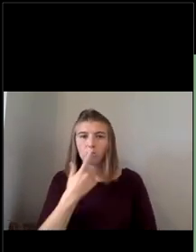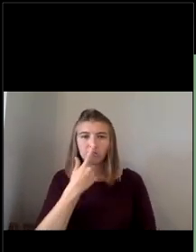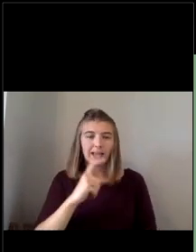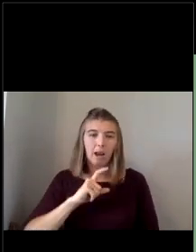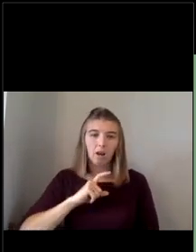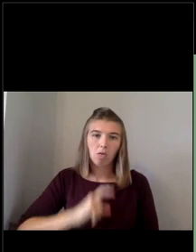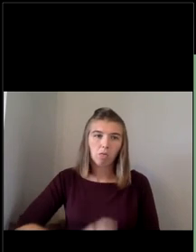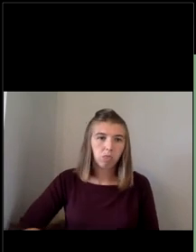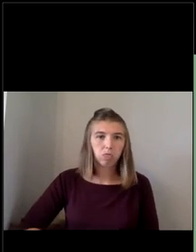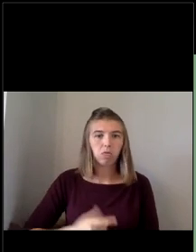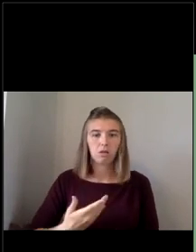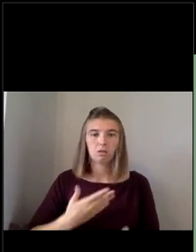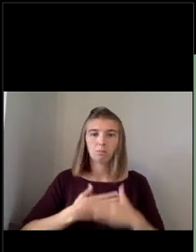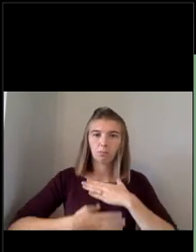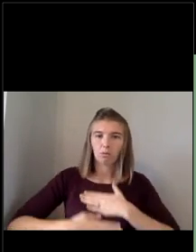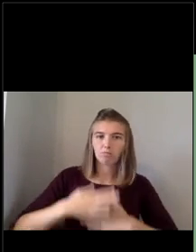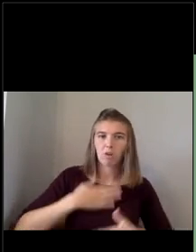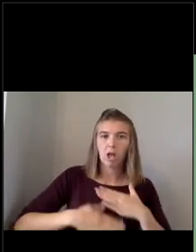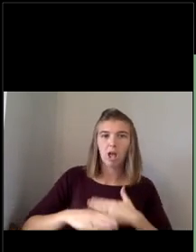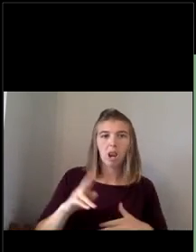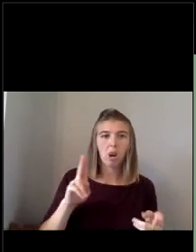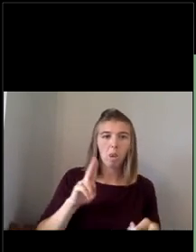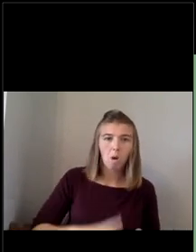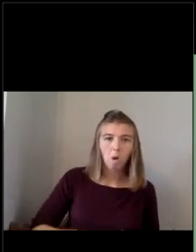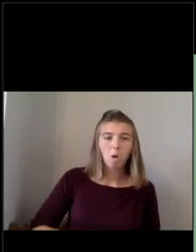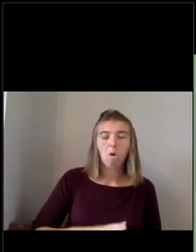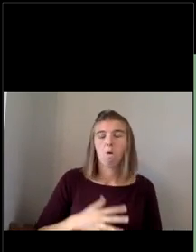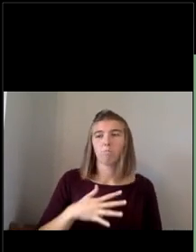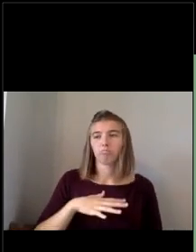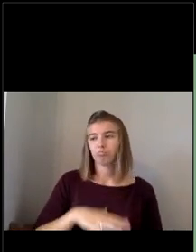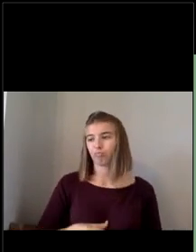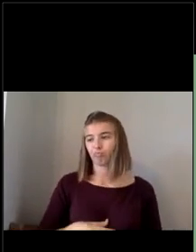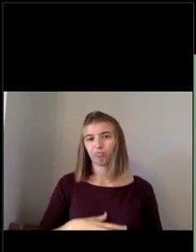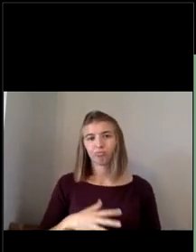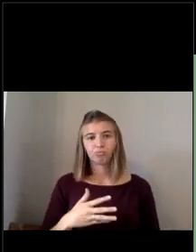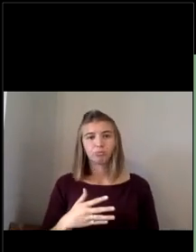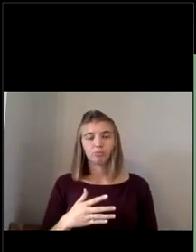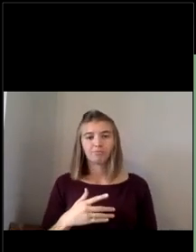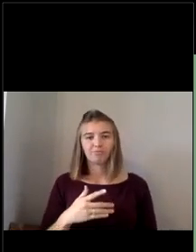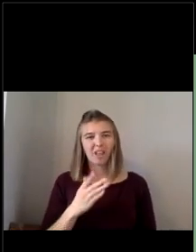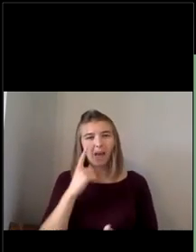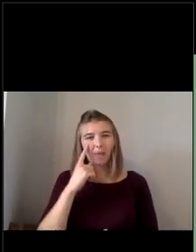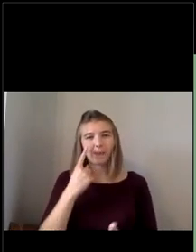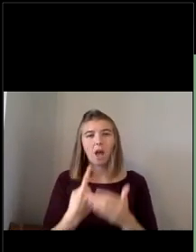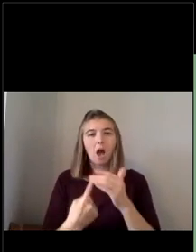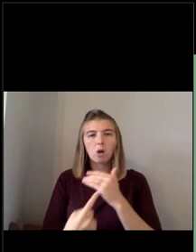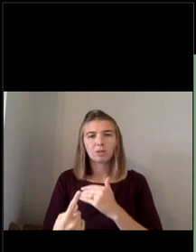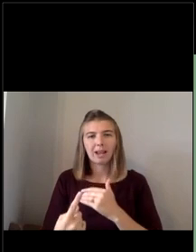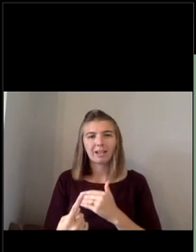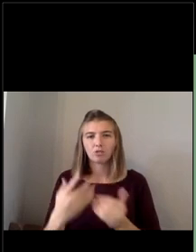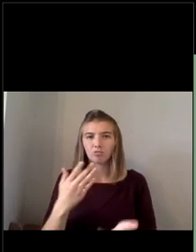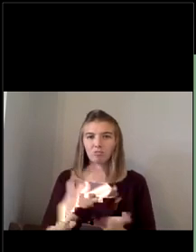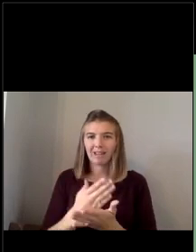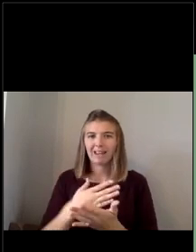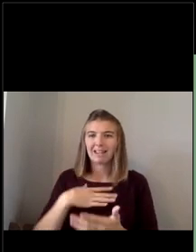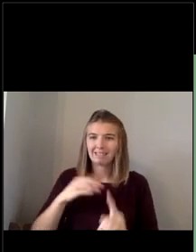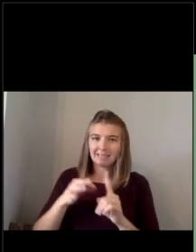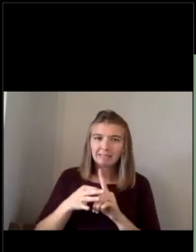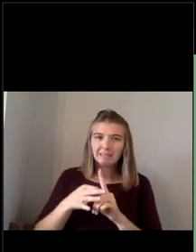are all very serious consequences that result from isolation. And I think the work that the RSC is doing is fantastic in